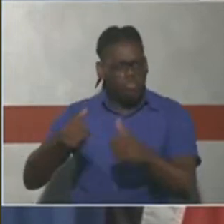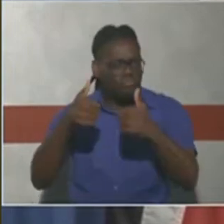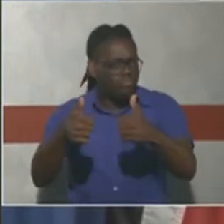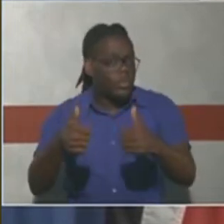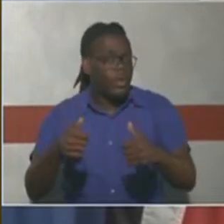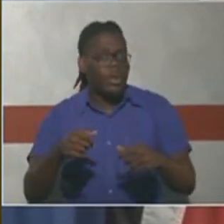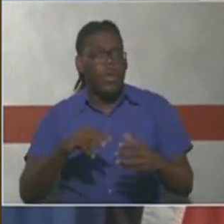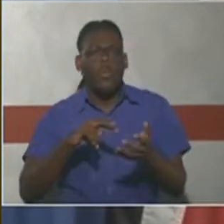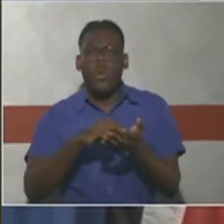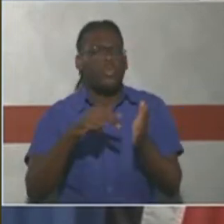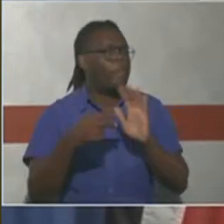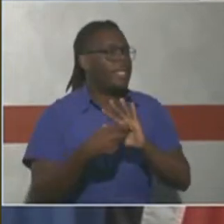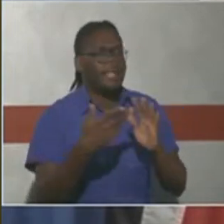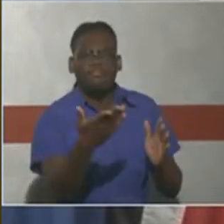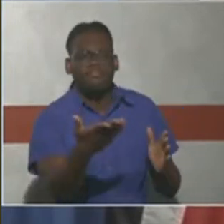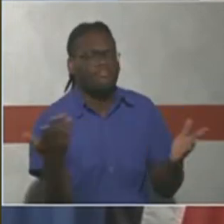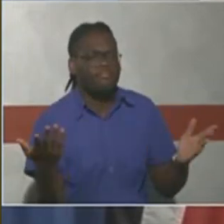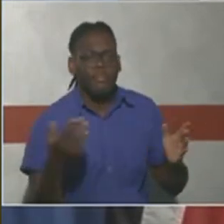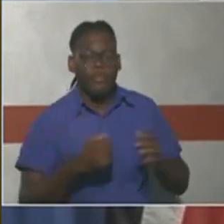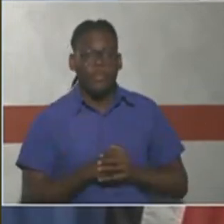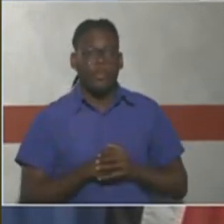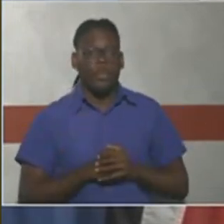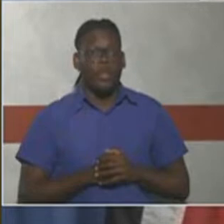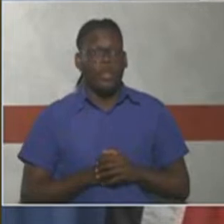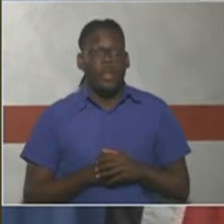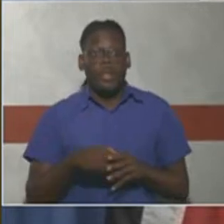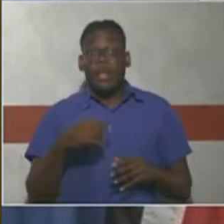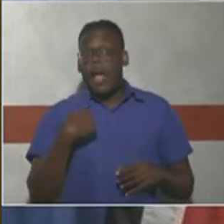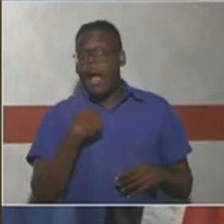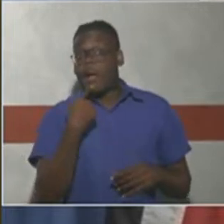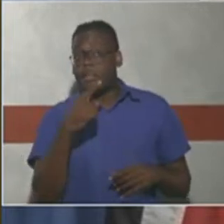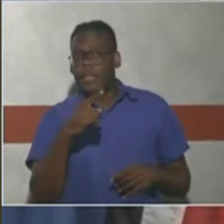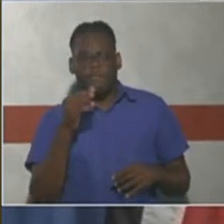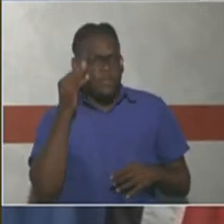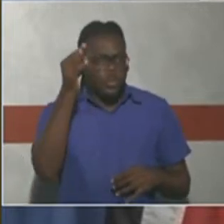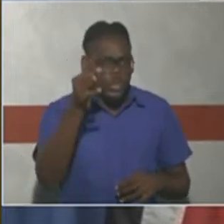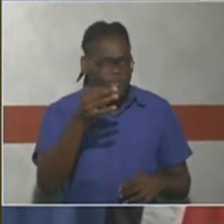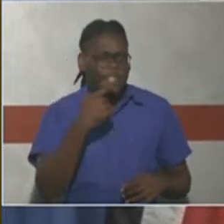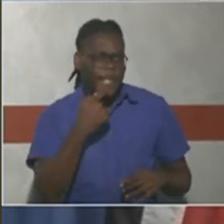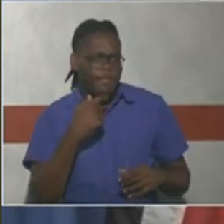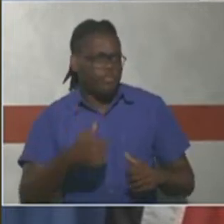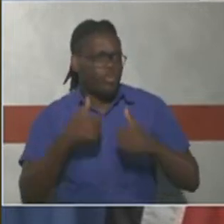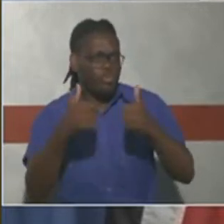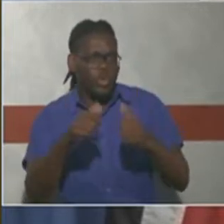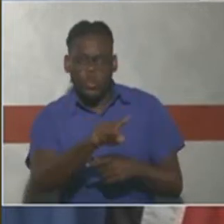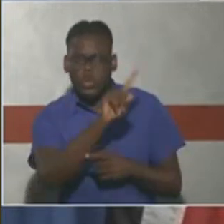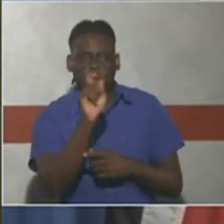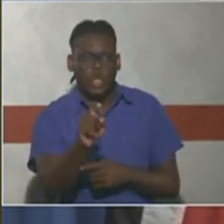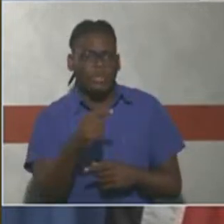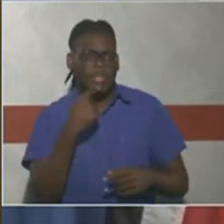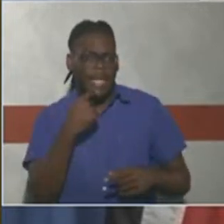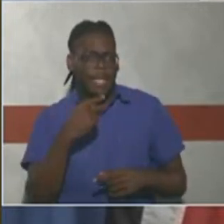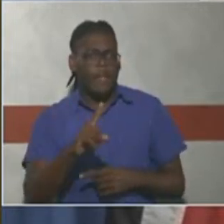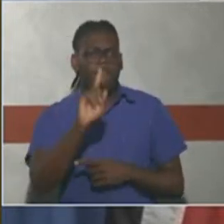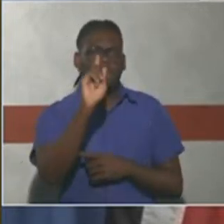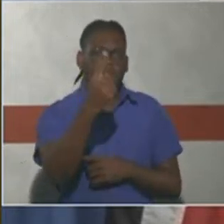is a particularly good question, I must say. It is the first time Lauren